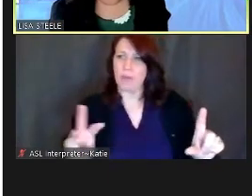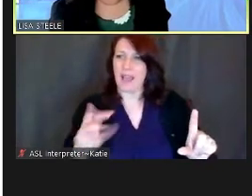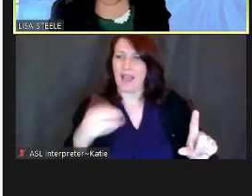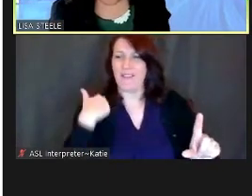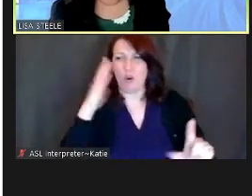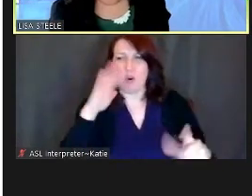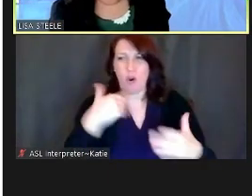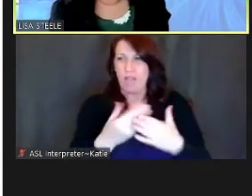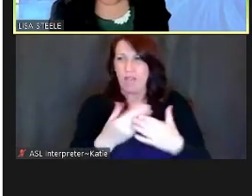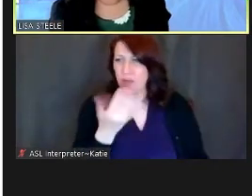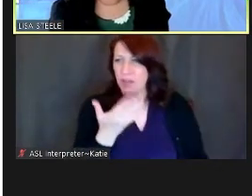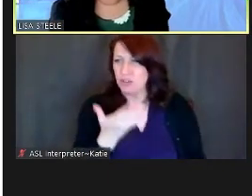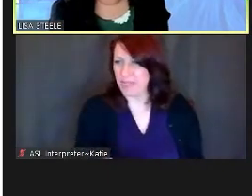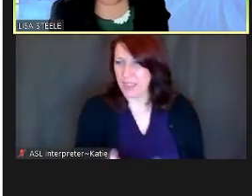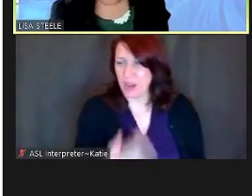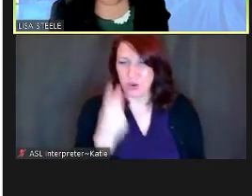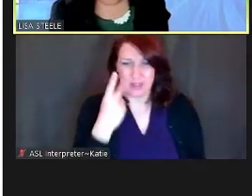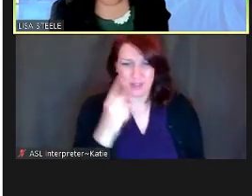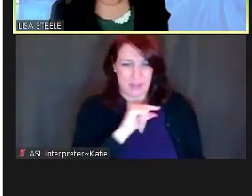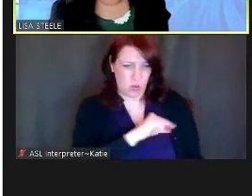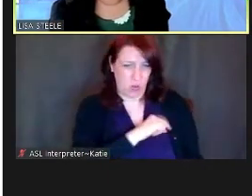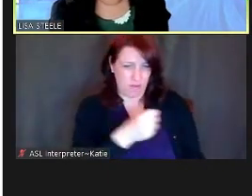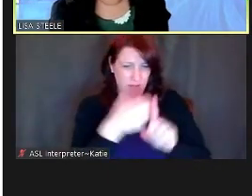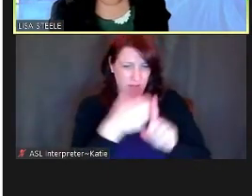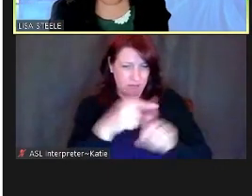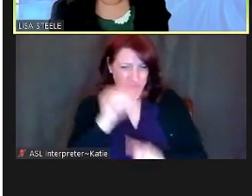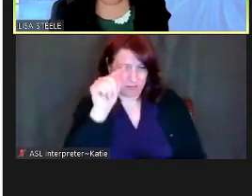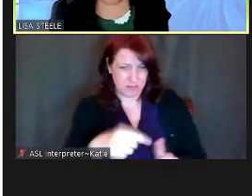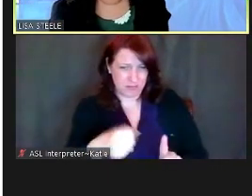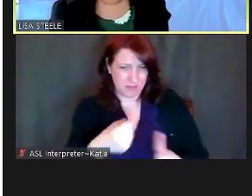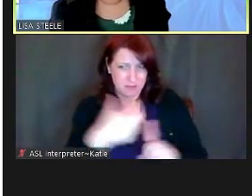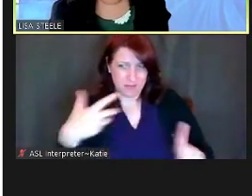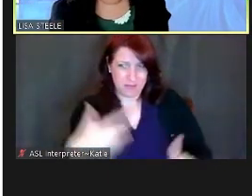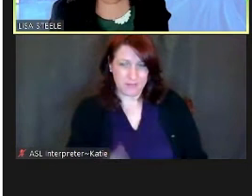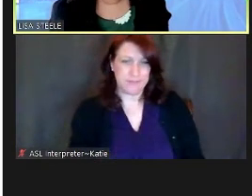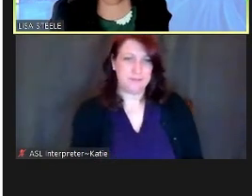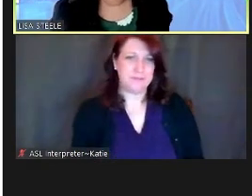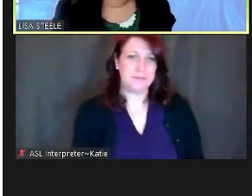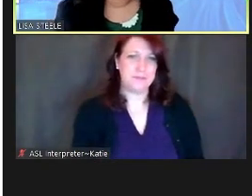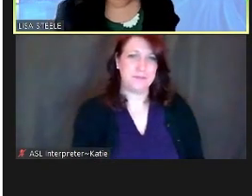to see these qualifications in more detail.